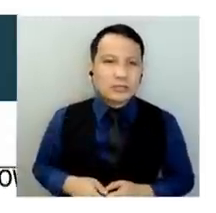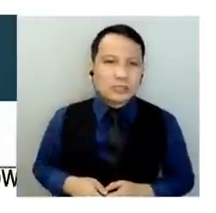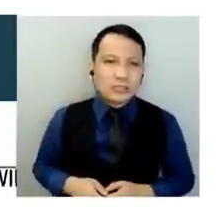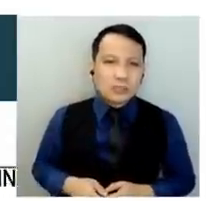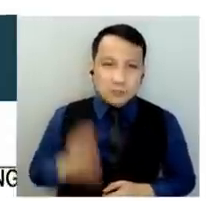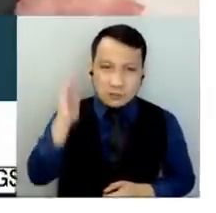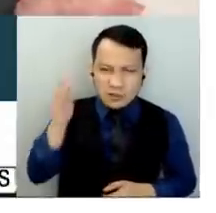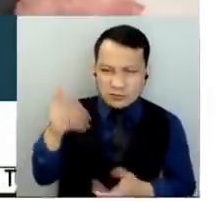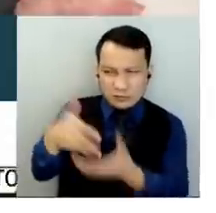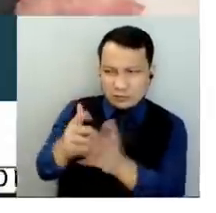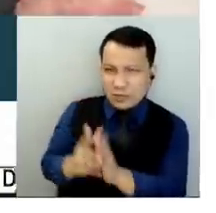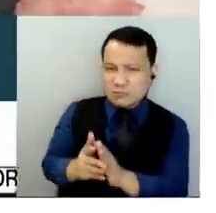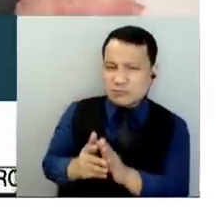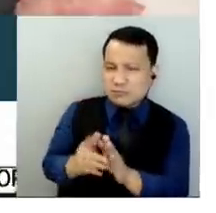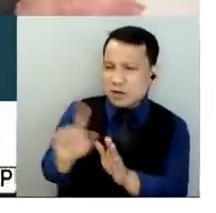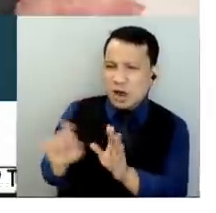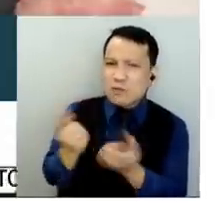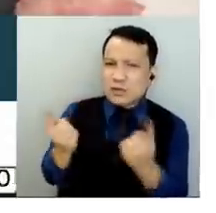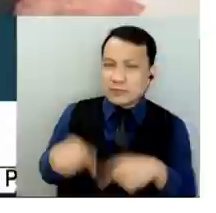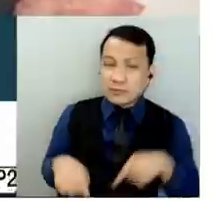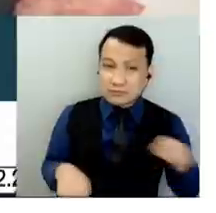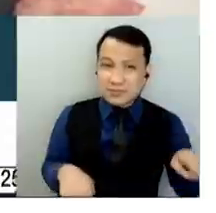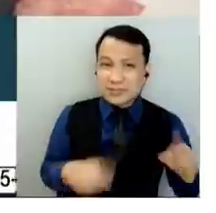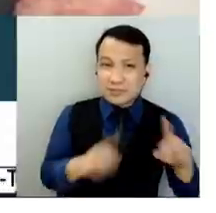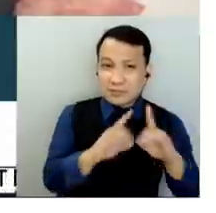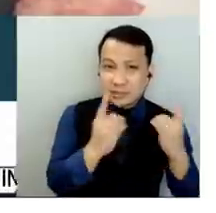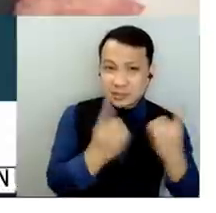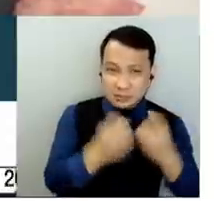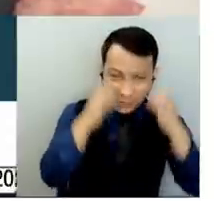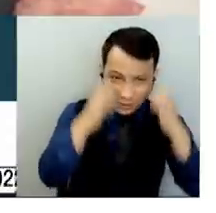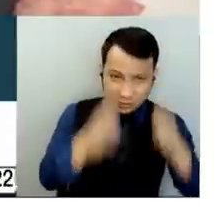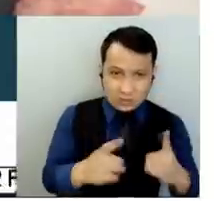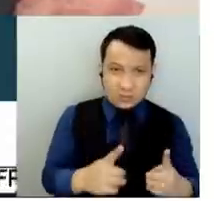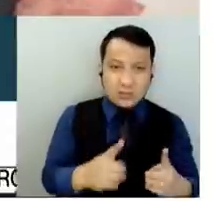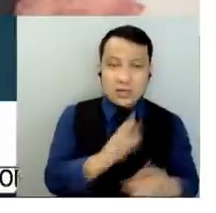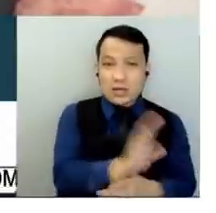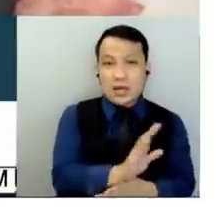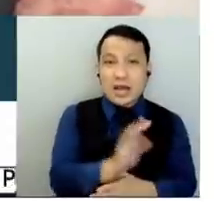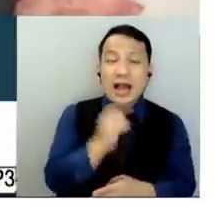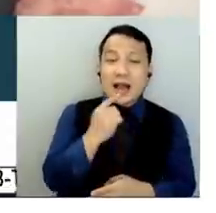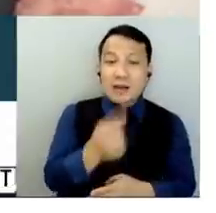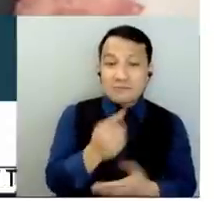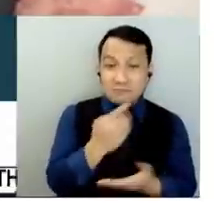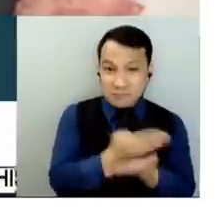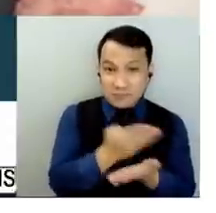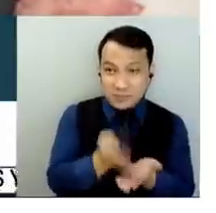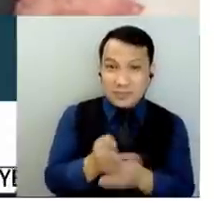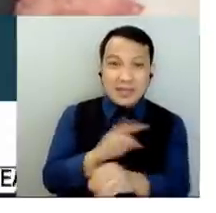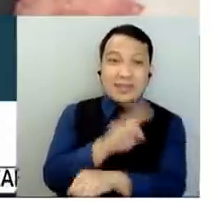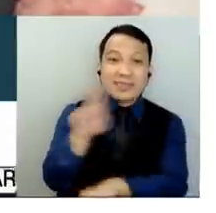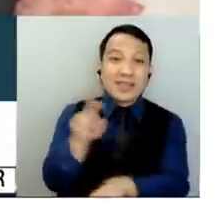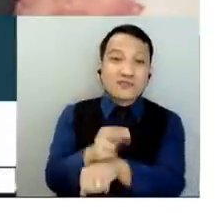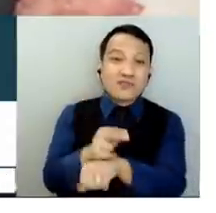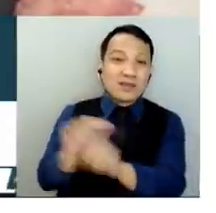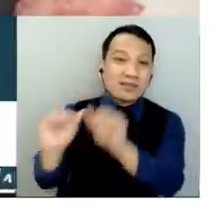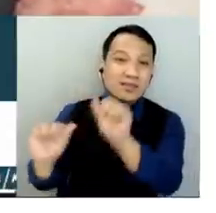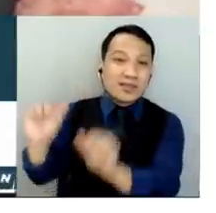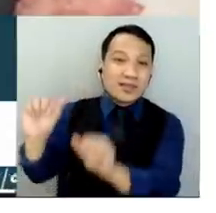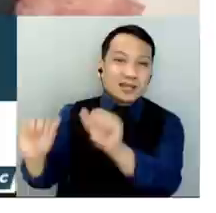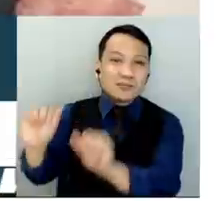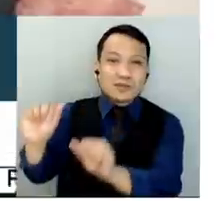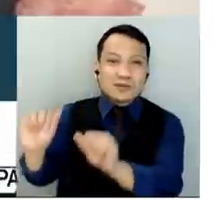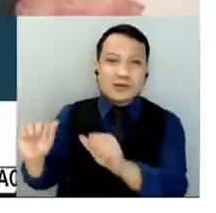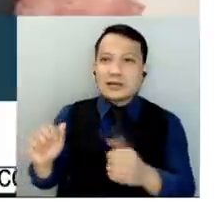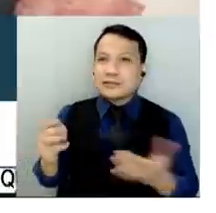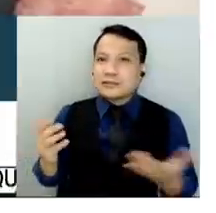going to ask the DepEd is if there's a budget for a national assessment, meaning at this point in time, we don't